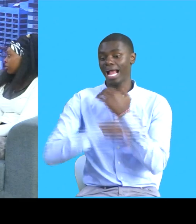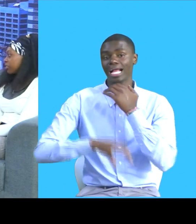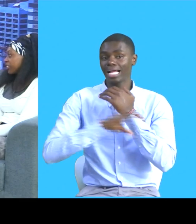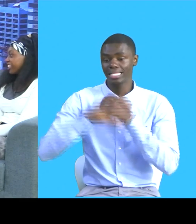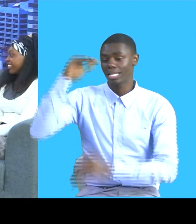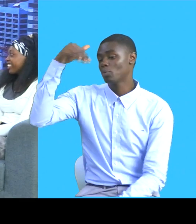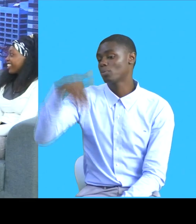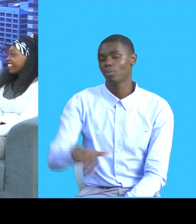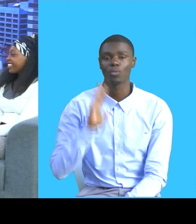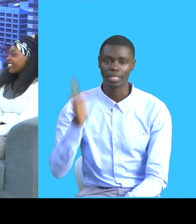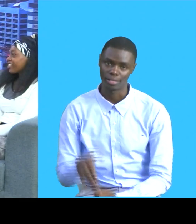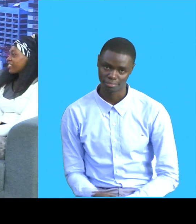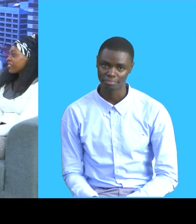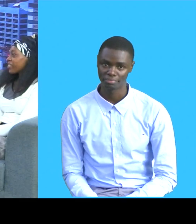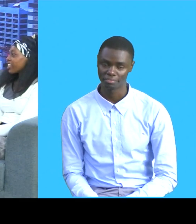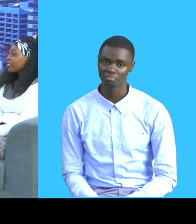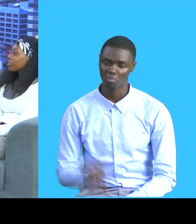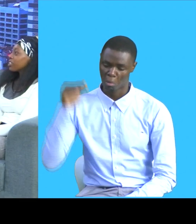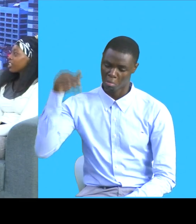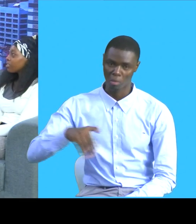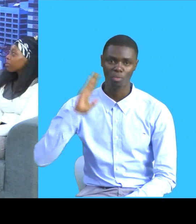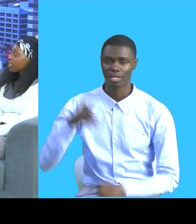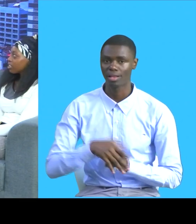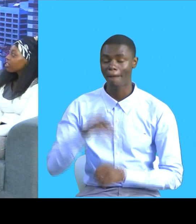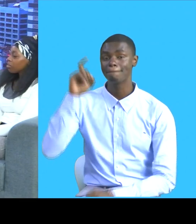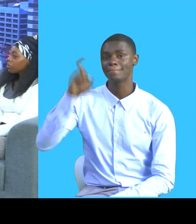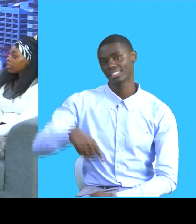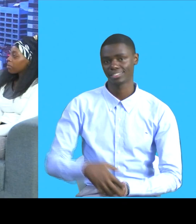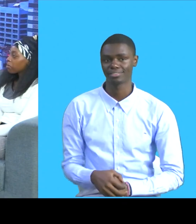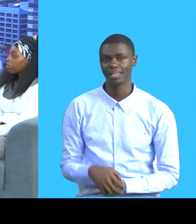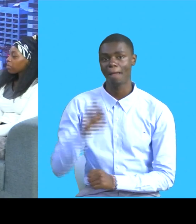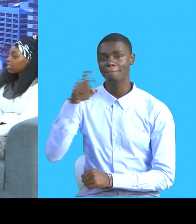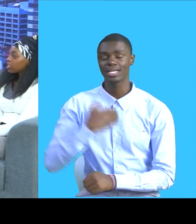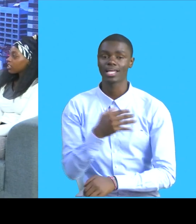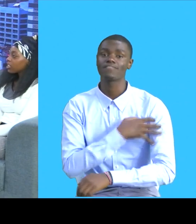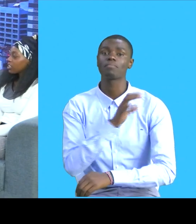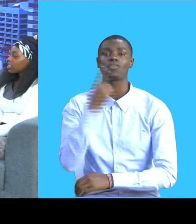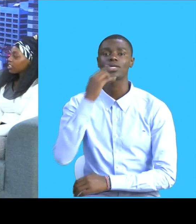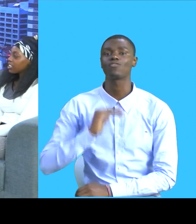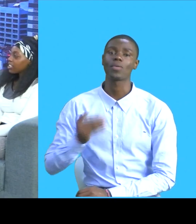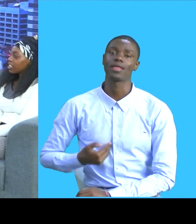zero. It's not going to work. So lazima kukuwe na empowerment.